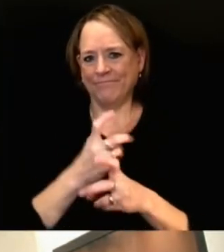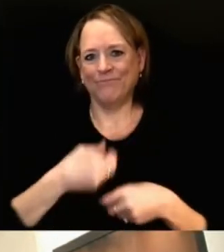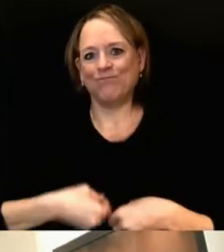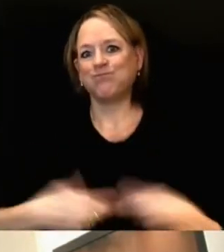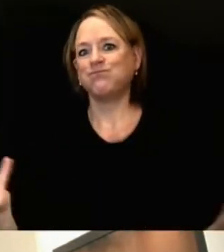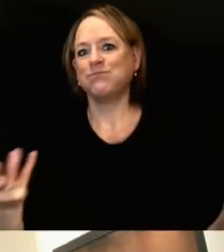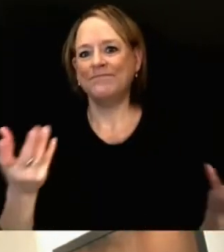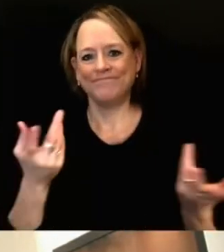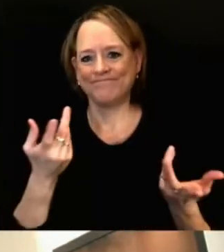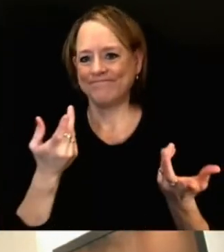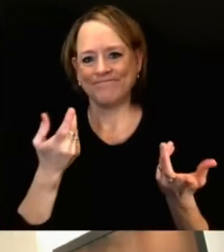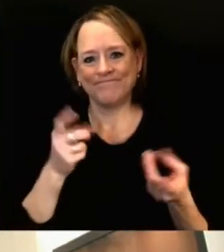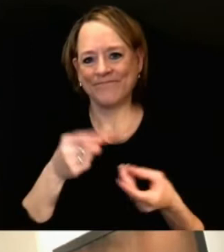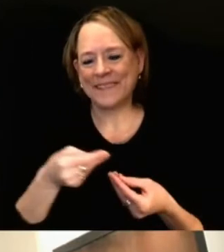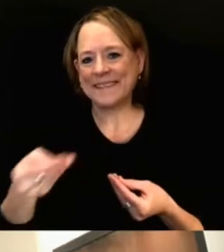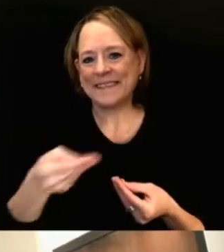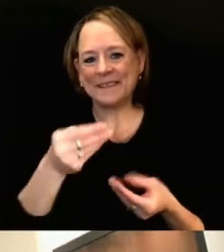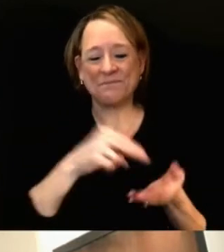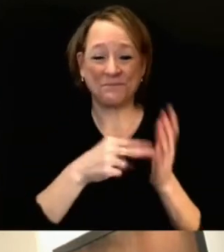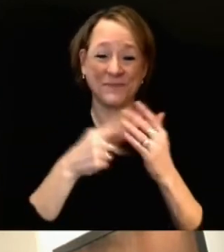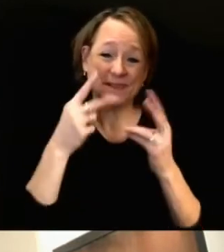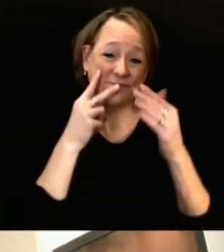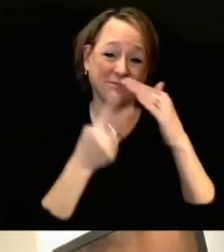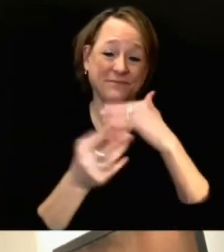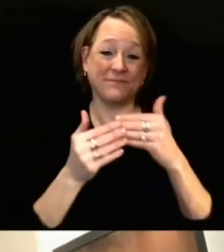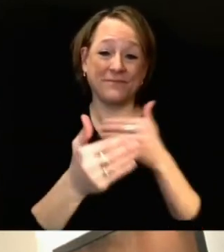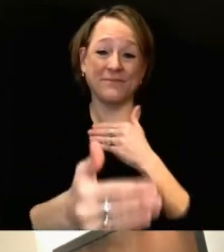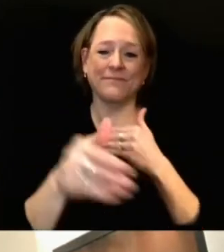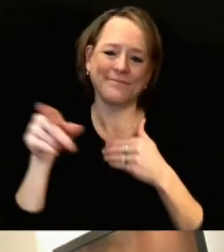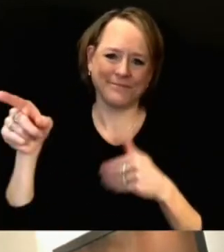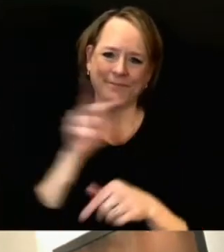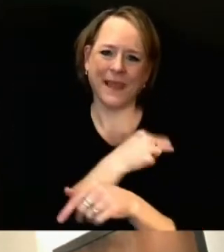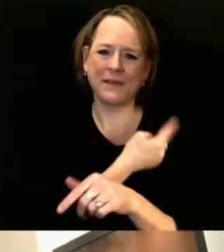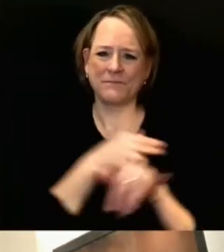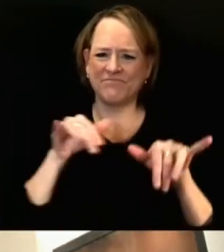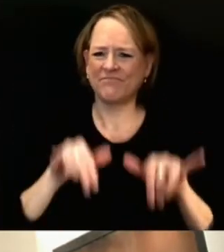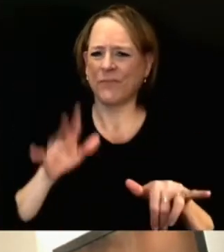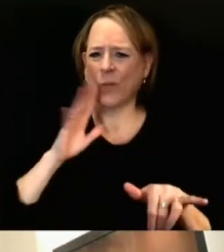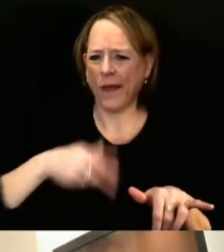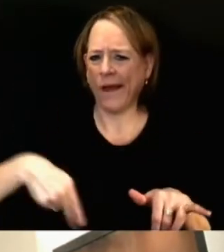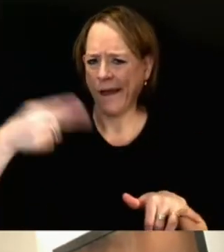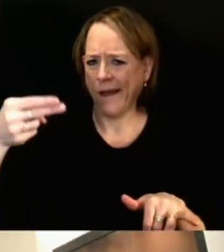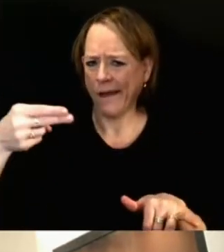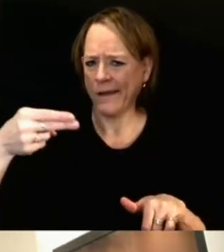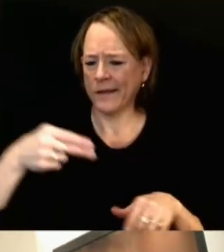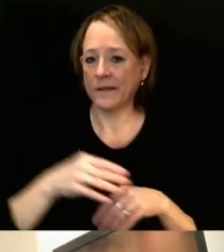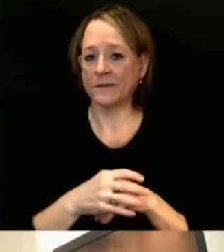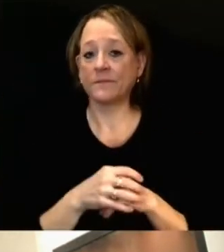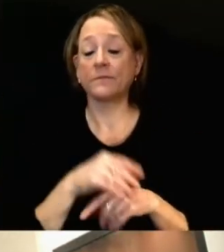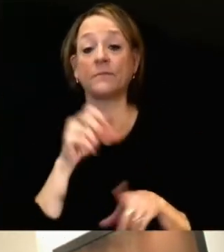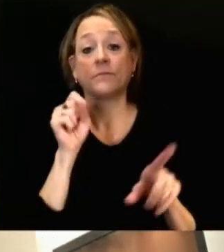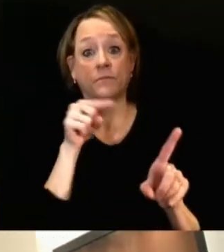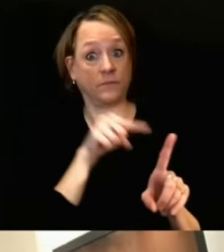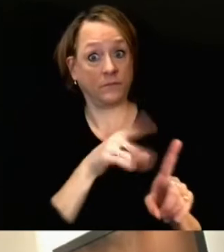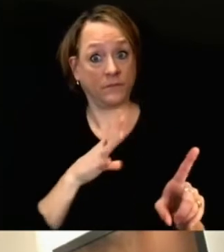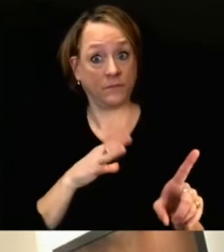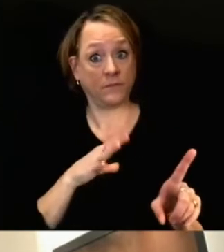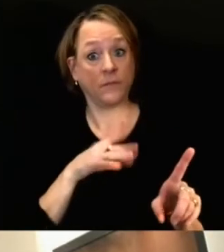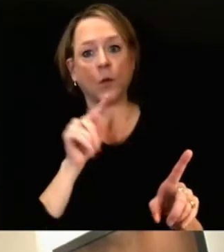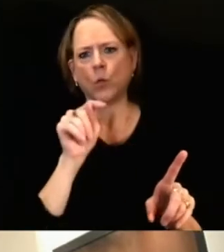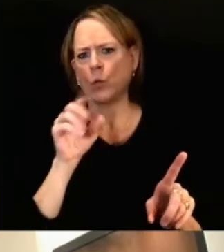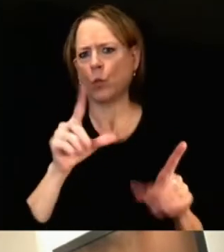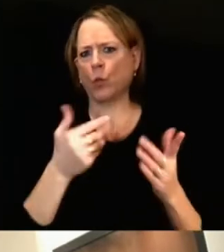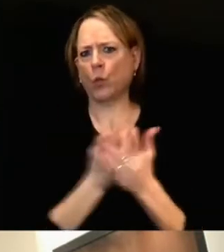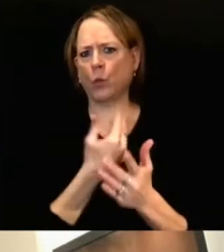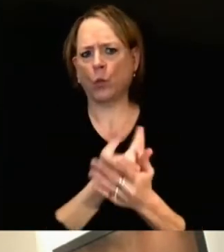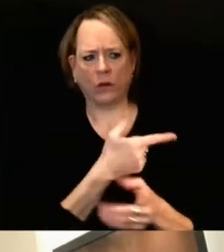are really important tools that can save lives if we use them in the way that has the highest impact. So just